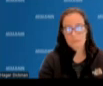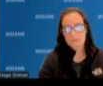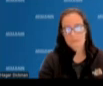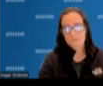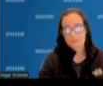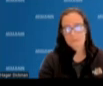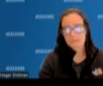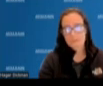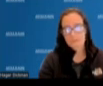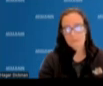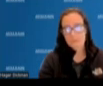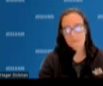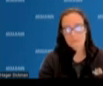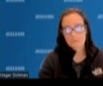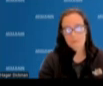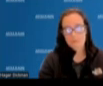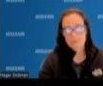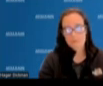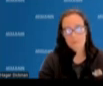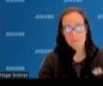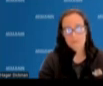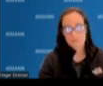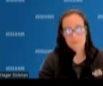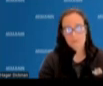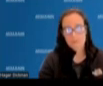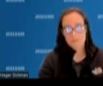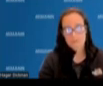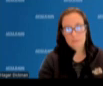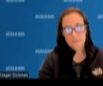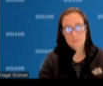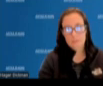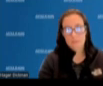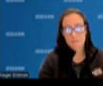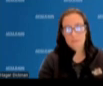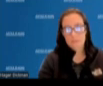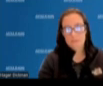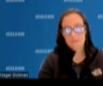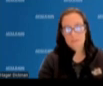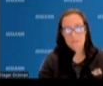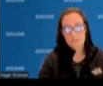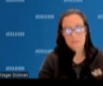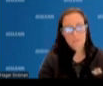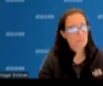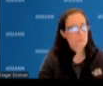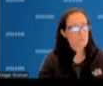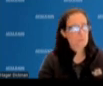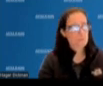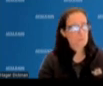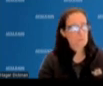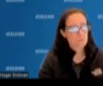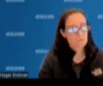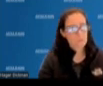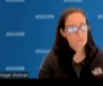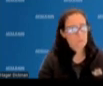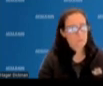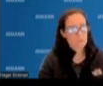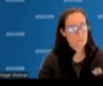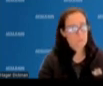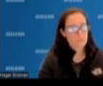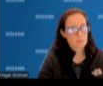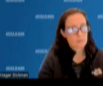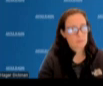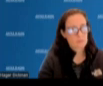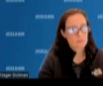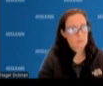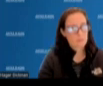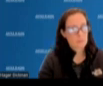also have high numbers of impacted individuals. I believe someone shared those percentages in the chat earlier. The question is, how easy would it